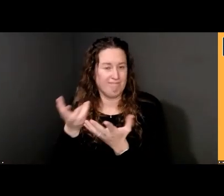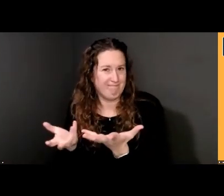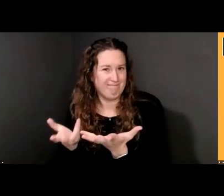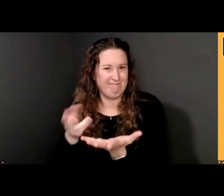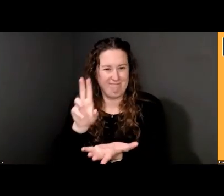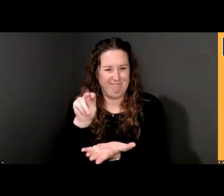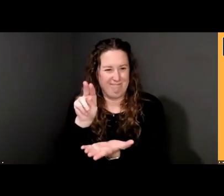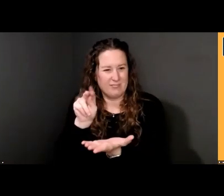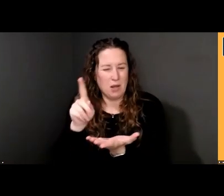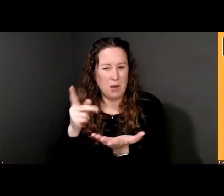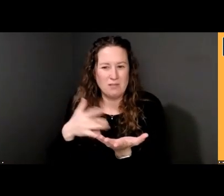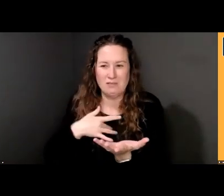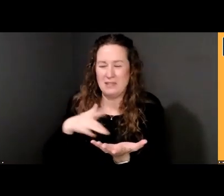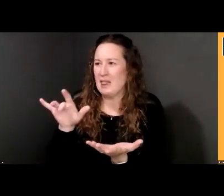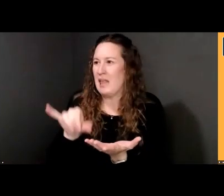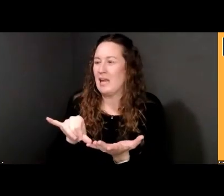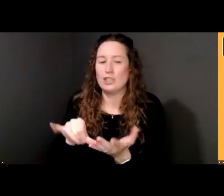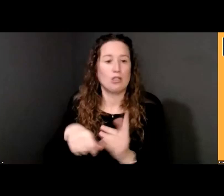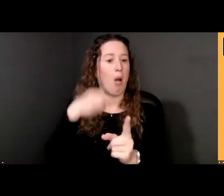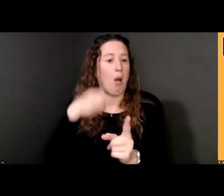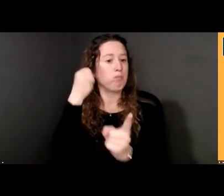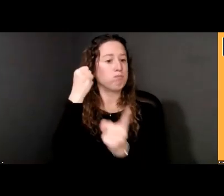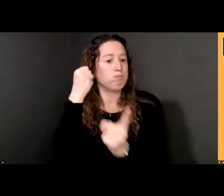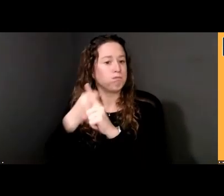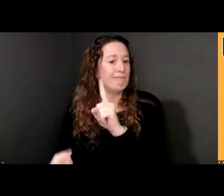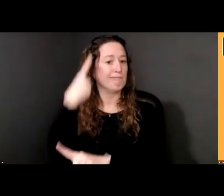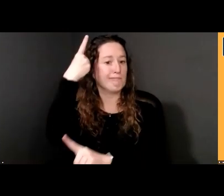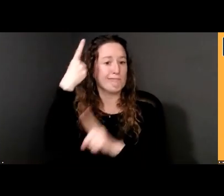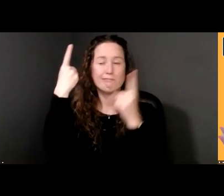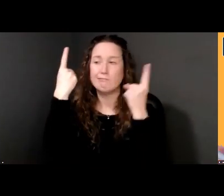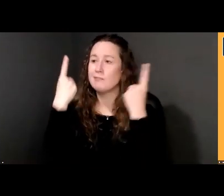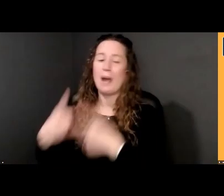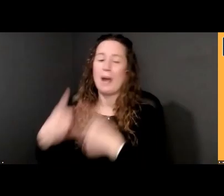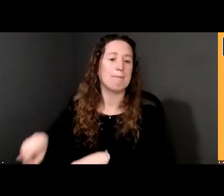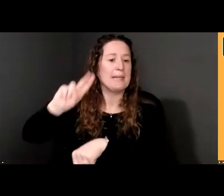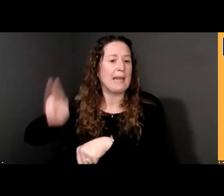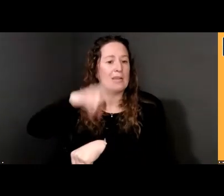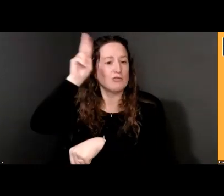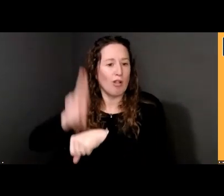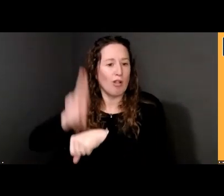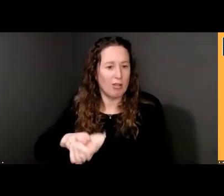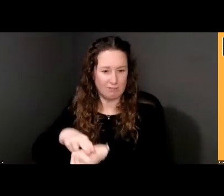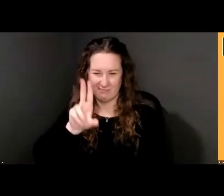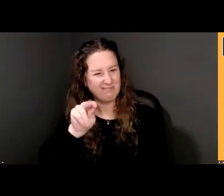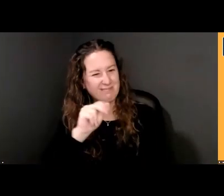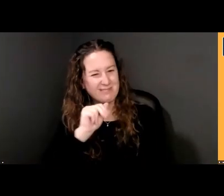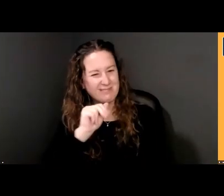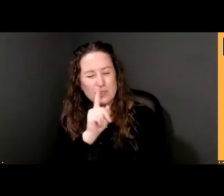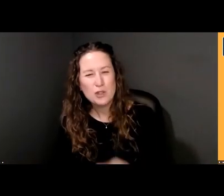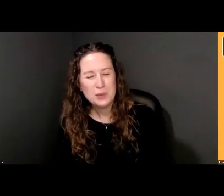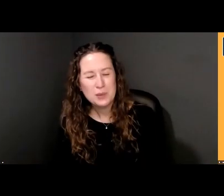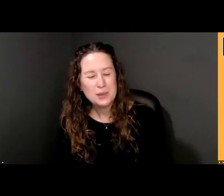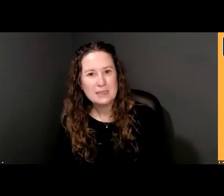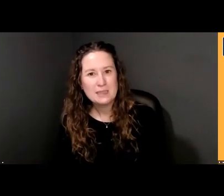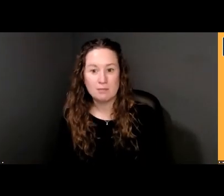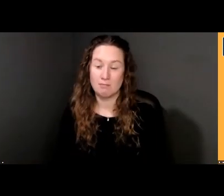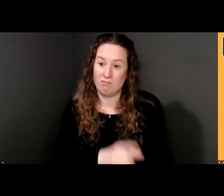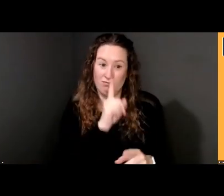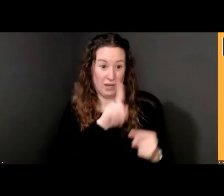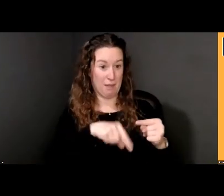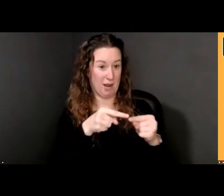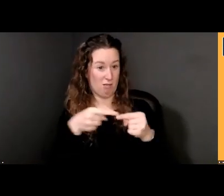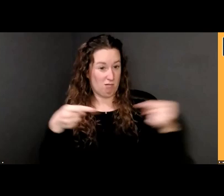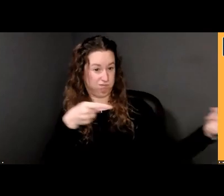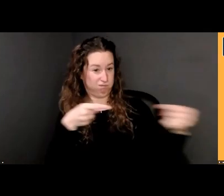sound like things aren't happening by design, like it's just a natural phenomenon. Is it about polarization